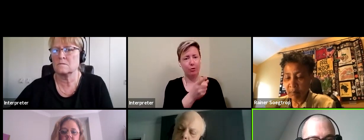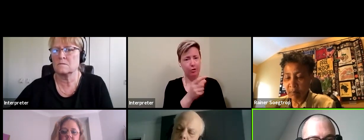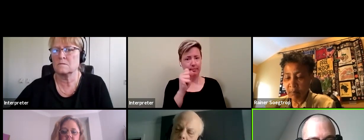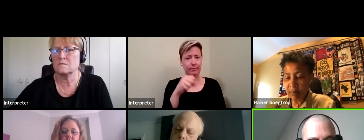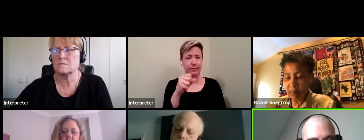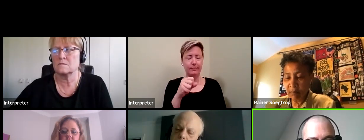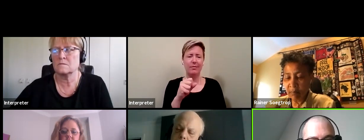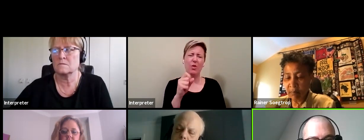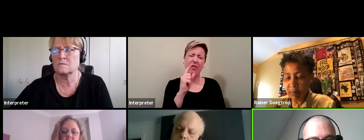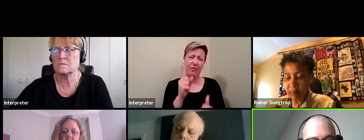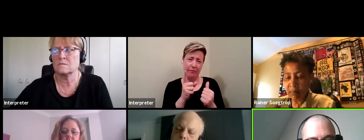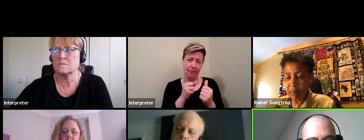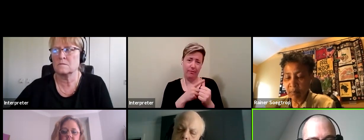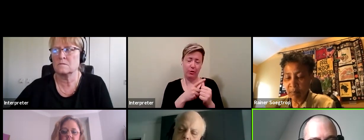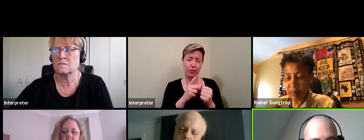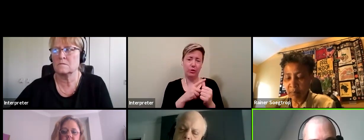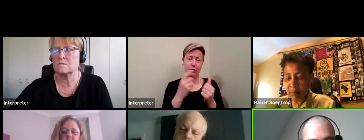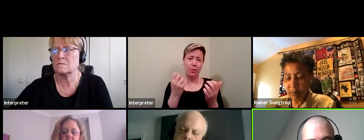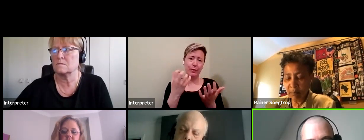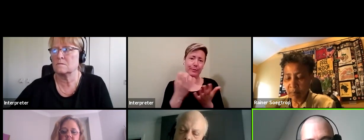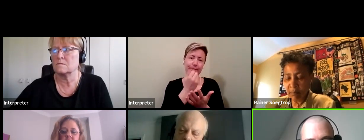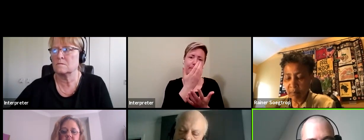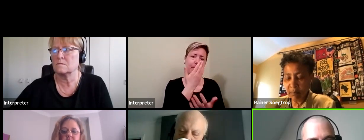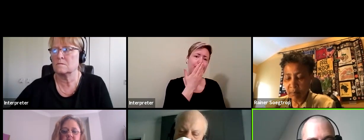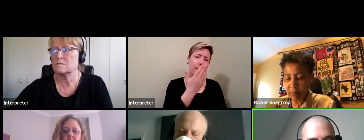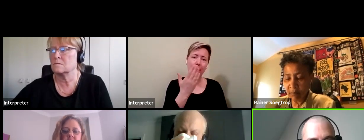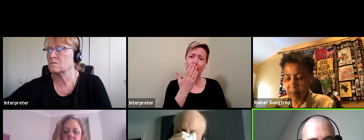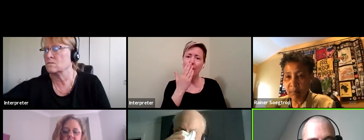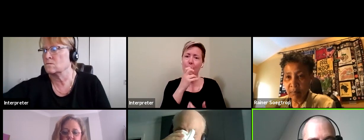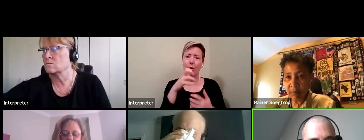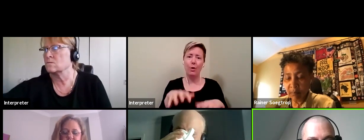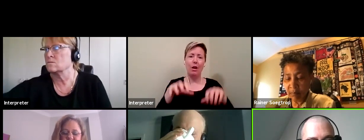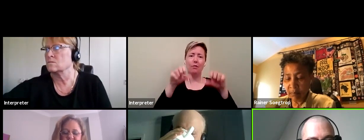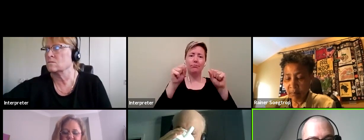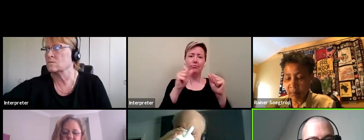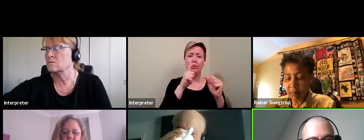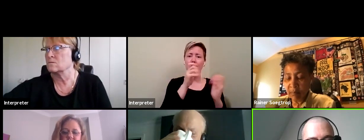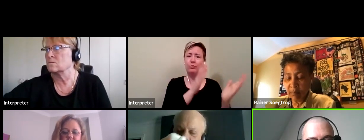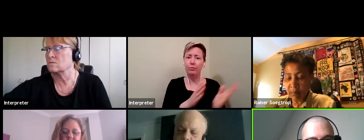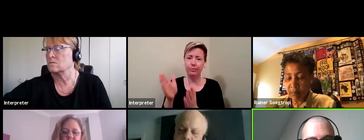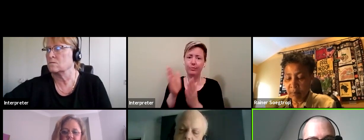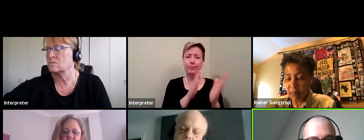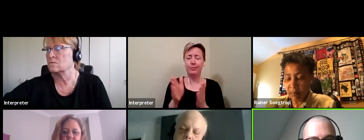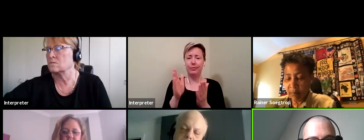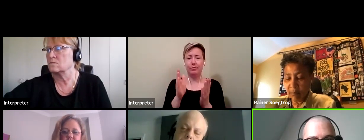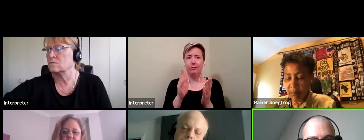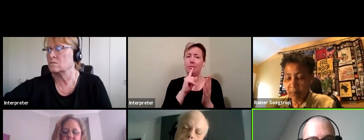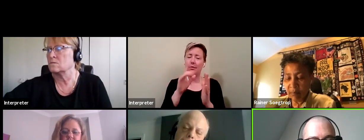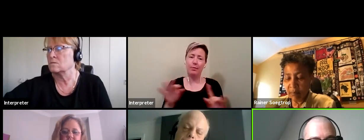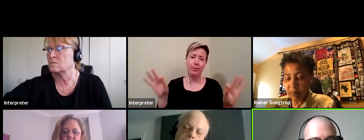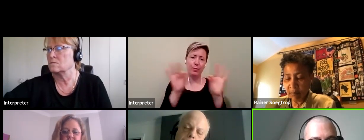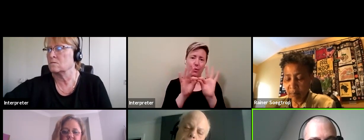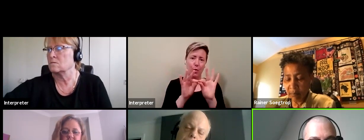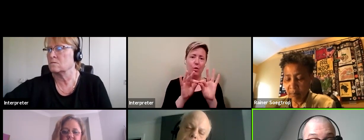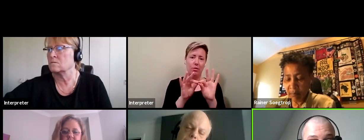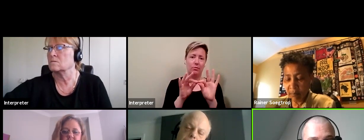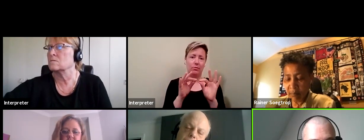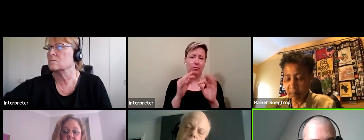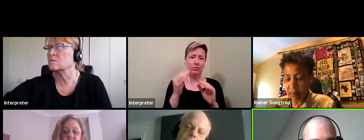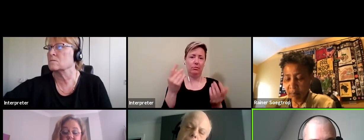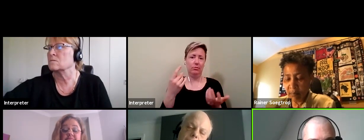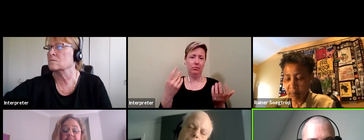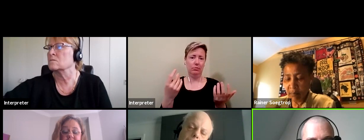quick thank you to our hosts and everyone organizing this event, a really important event and done in such